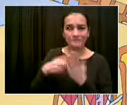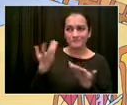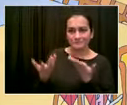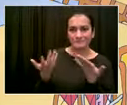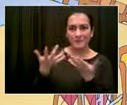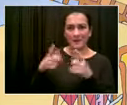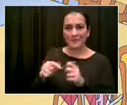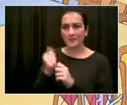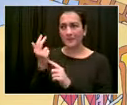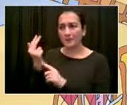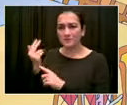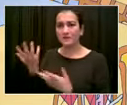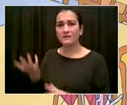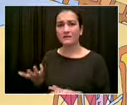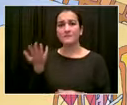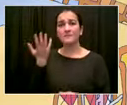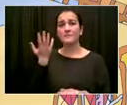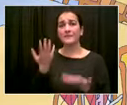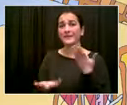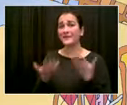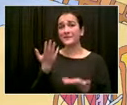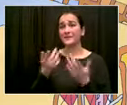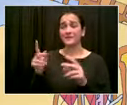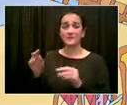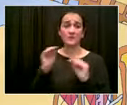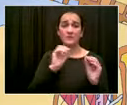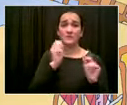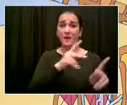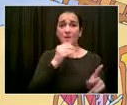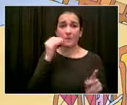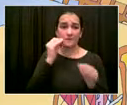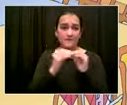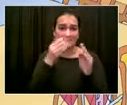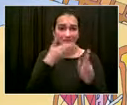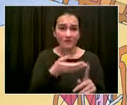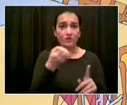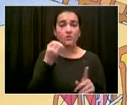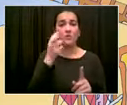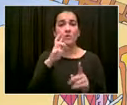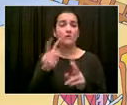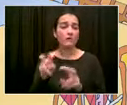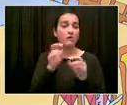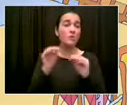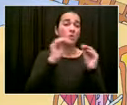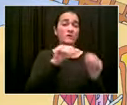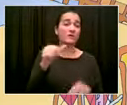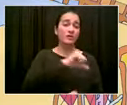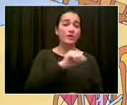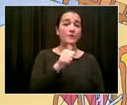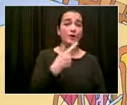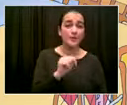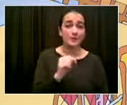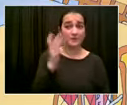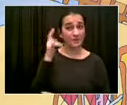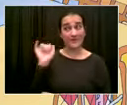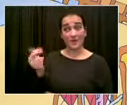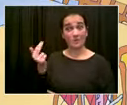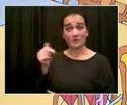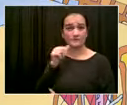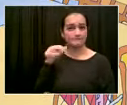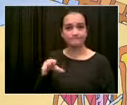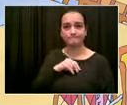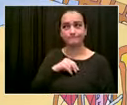no, I don't accept any situation where a family is living as you describe, and we have to fix that right away. Next, we